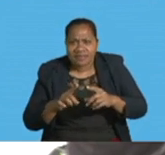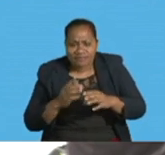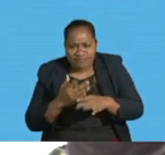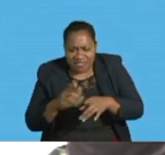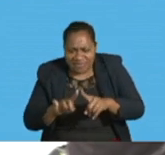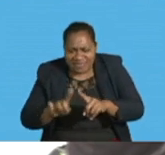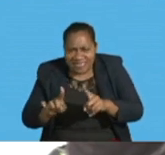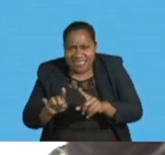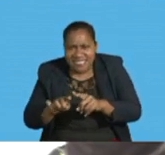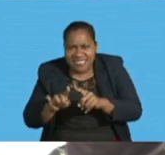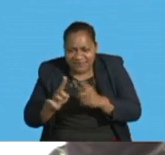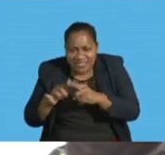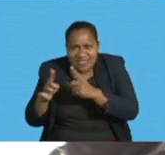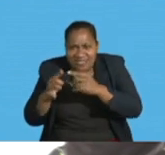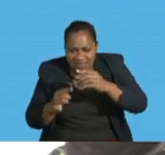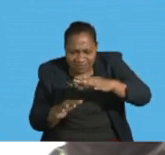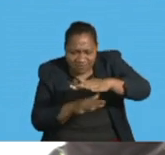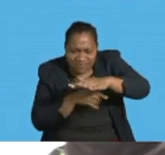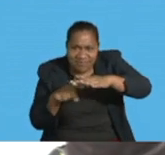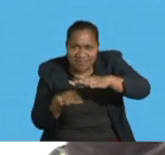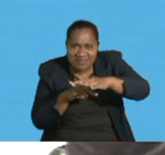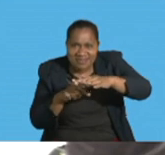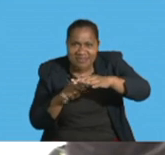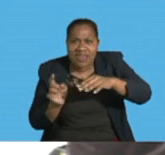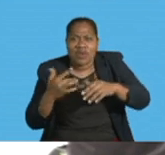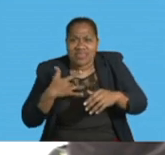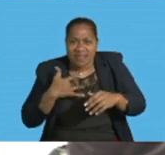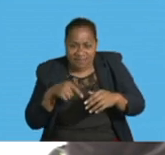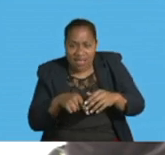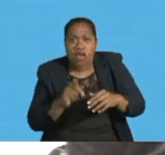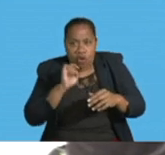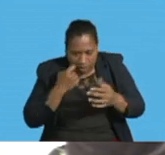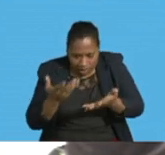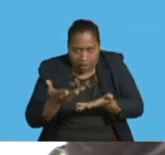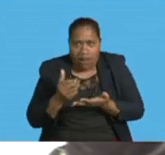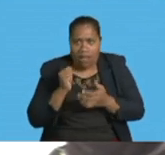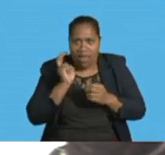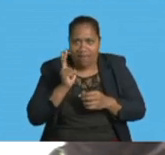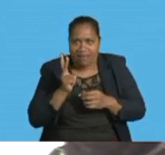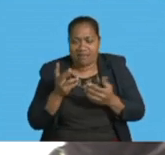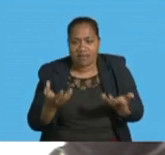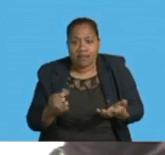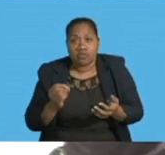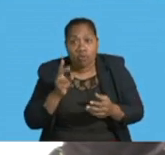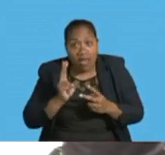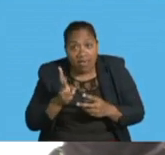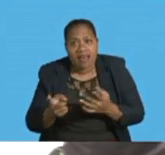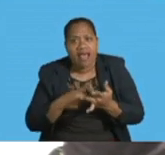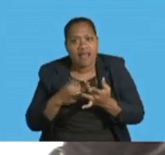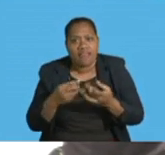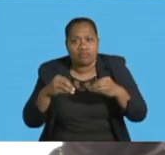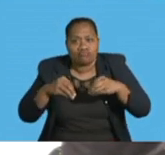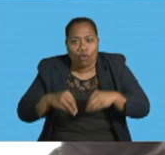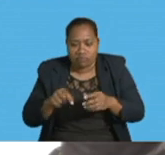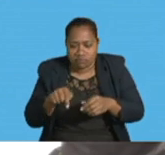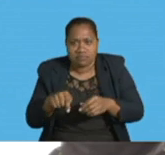income, especially with the sale of crabs. Fruit trees will be another source of income for them as well, and the